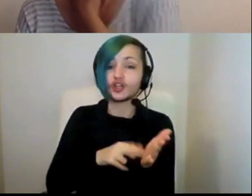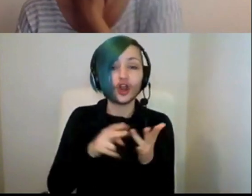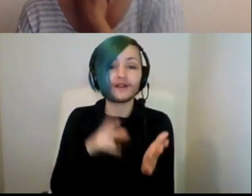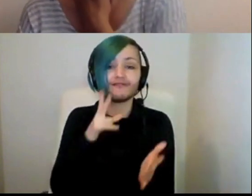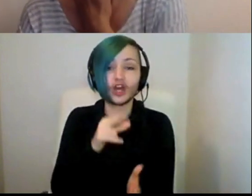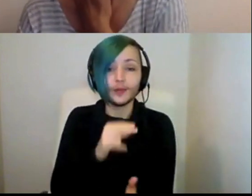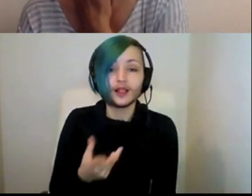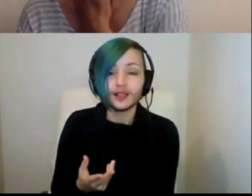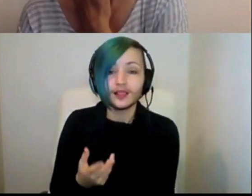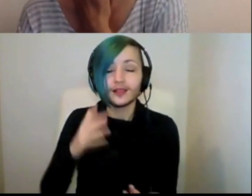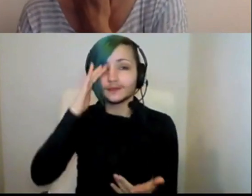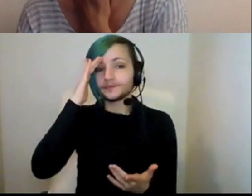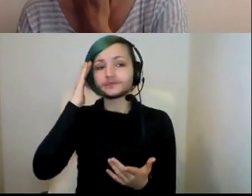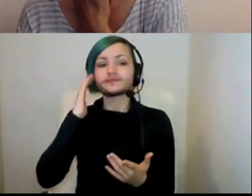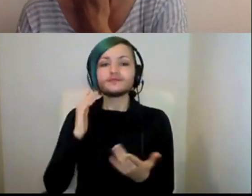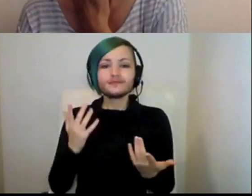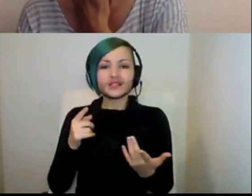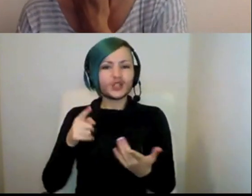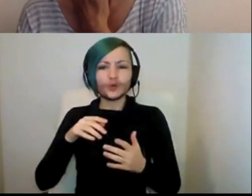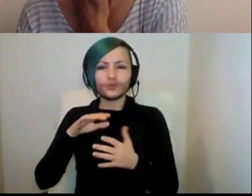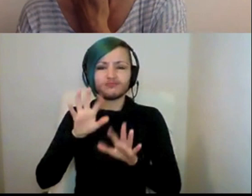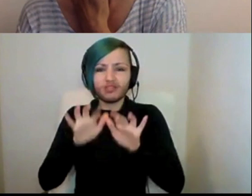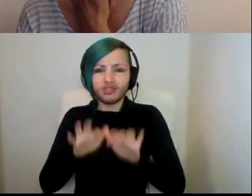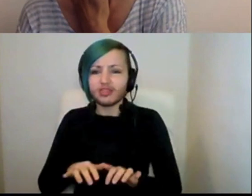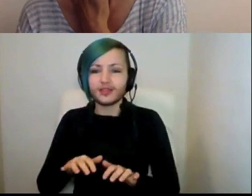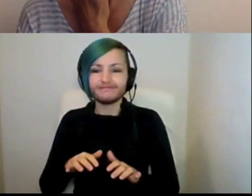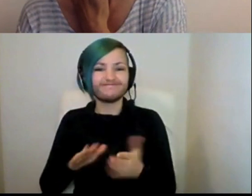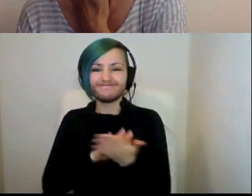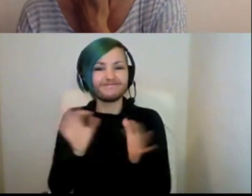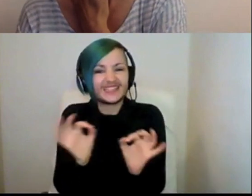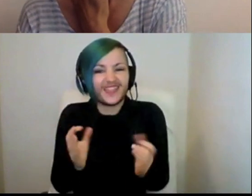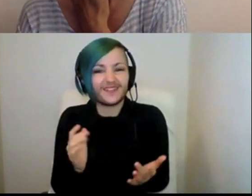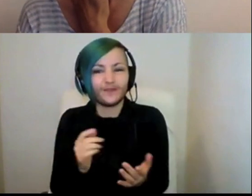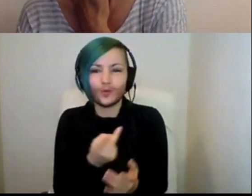is a meaningless process for artists like that. So I don't know, what would you add to that,